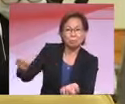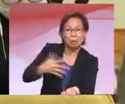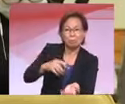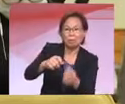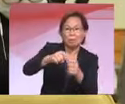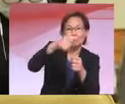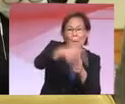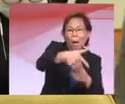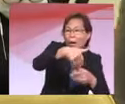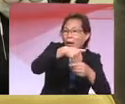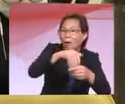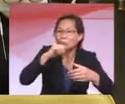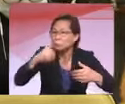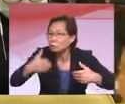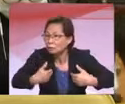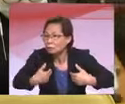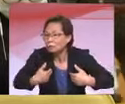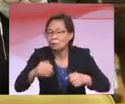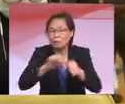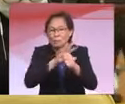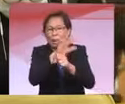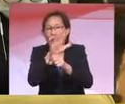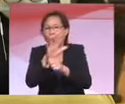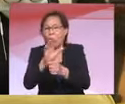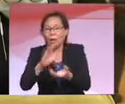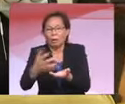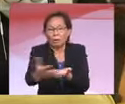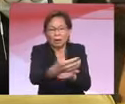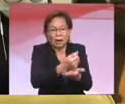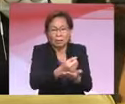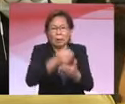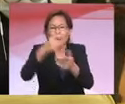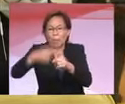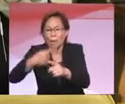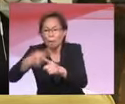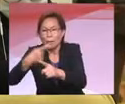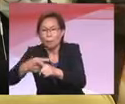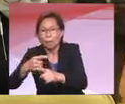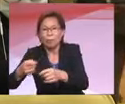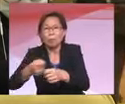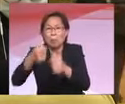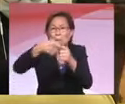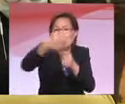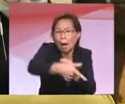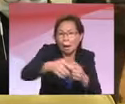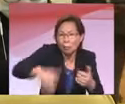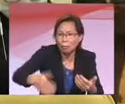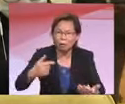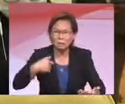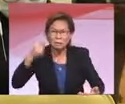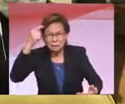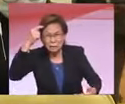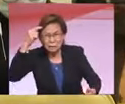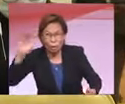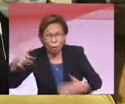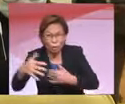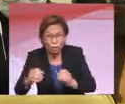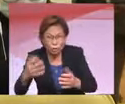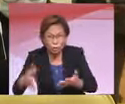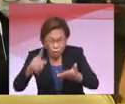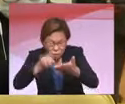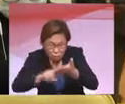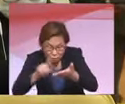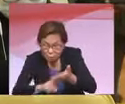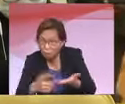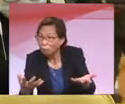paid allowances or COVID-19 claims for a few months. Was wondering if the ministry has looked into this and what is